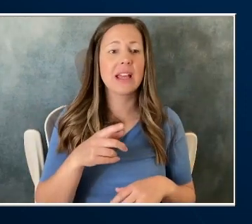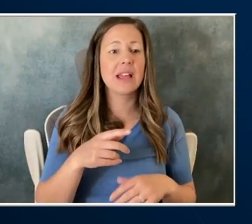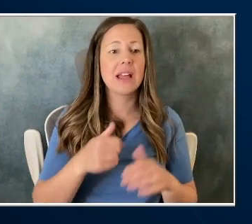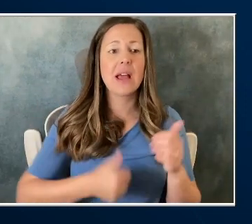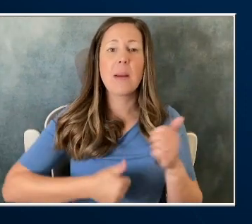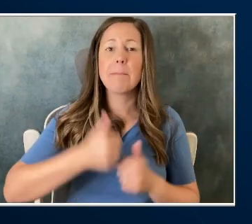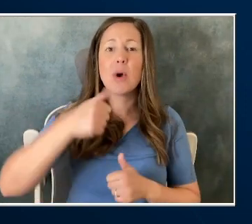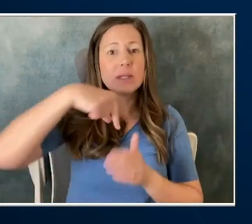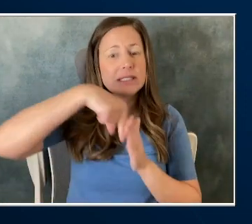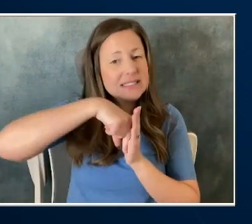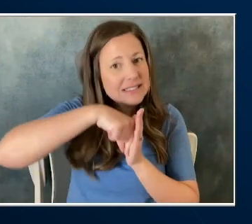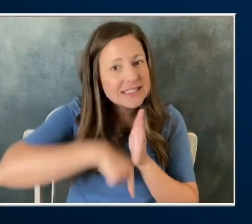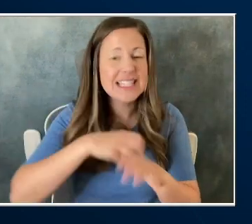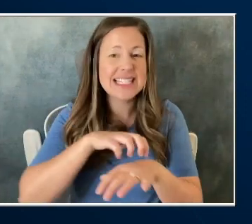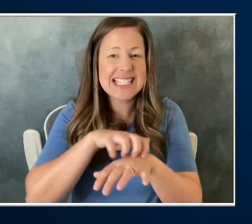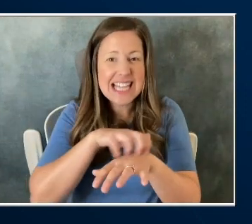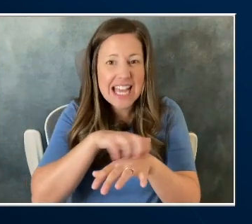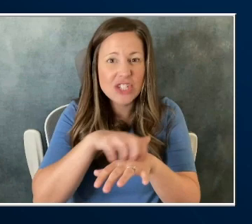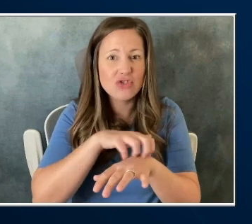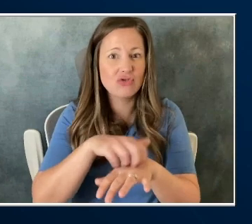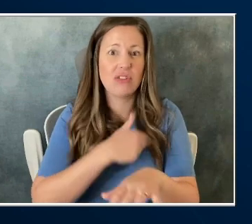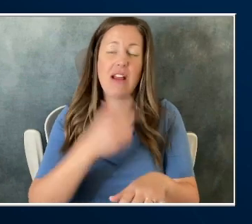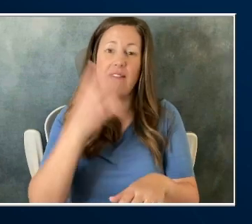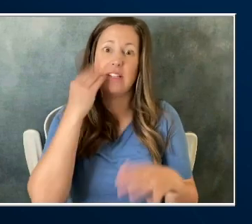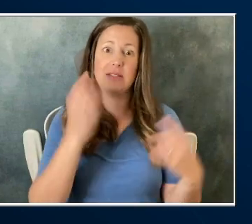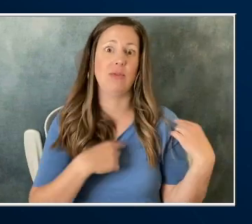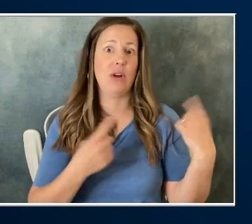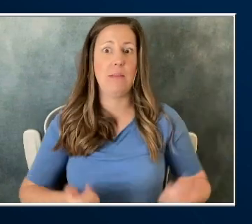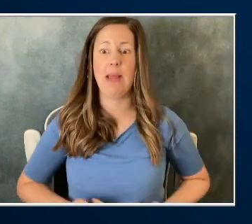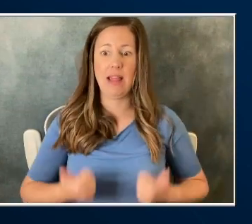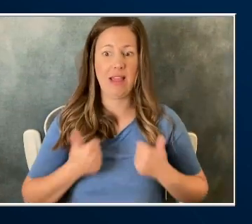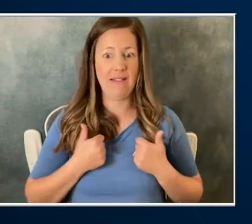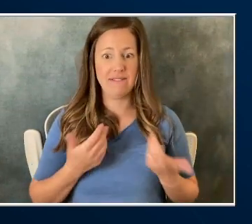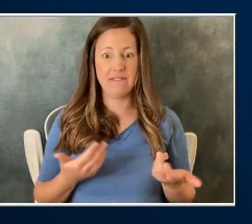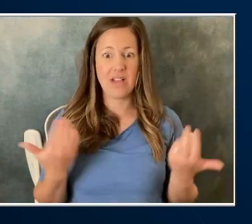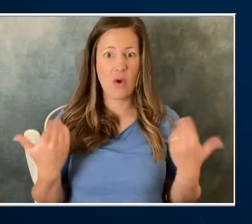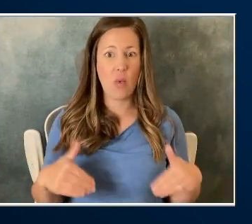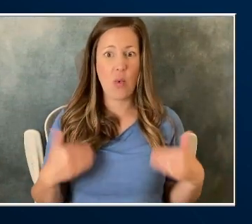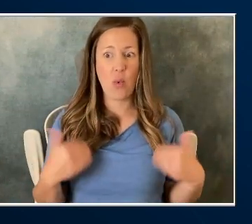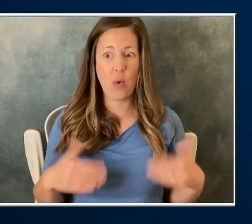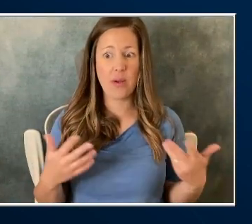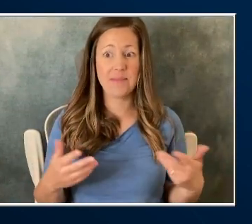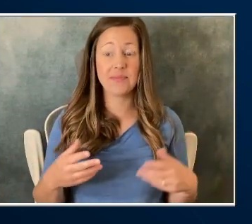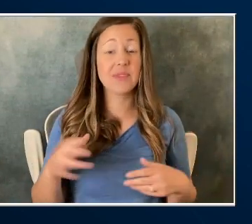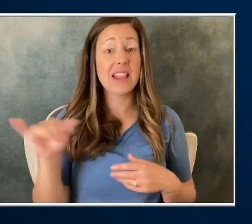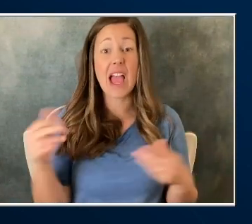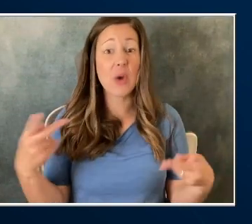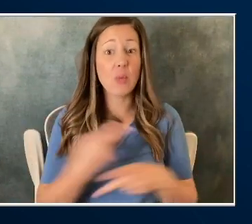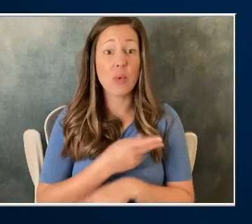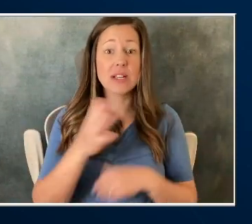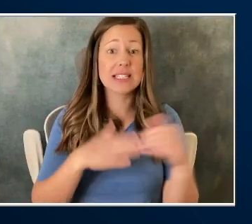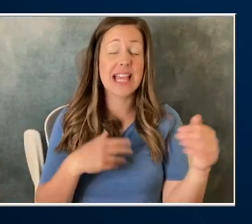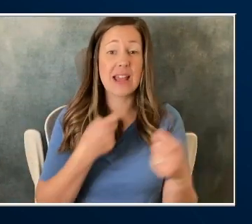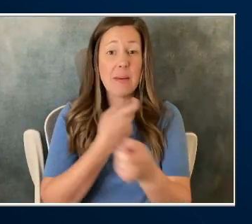ever experienced in my entire life, more so than if you've had poison ivy